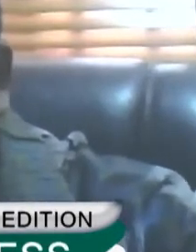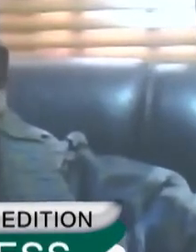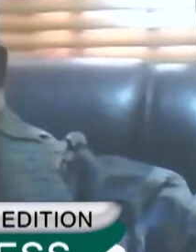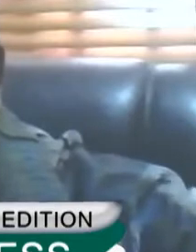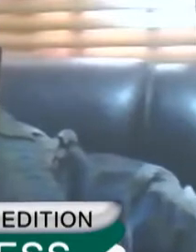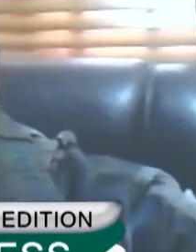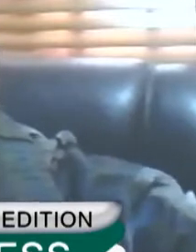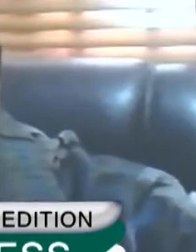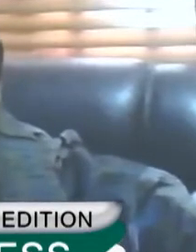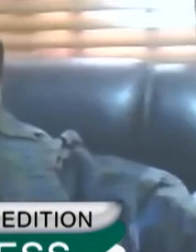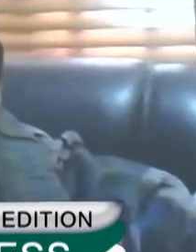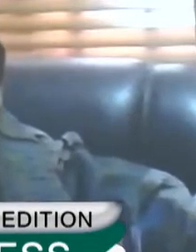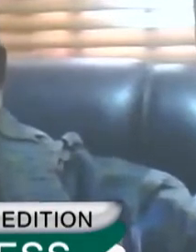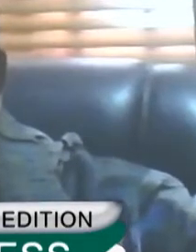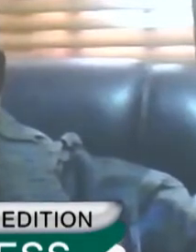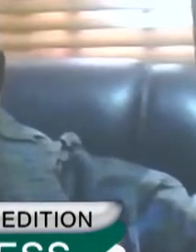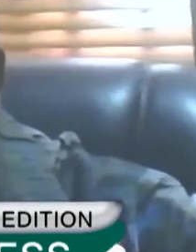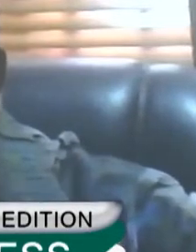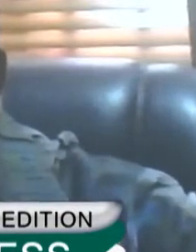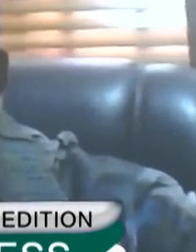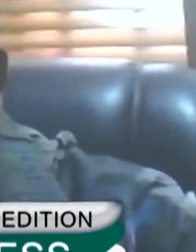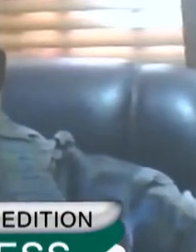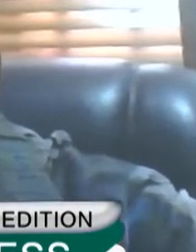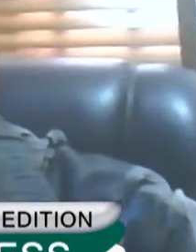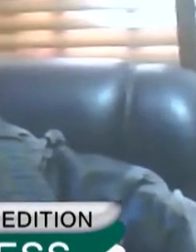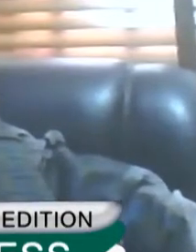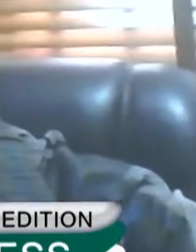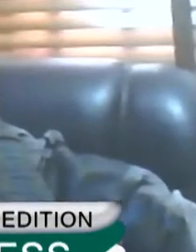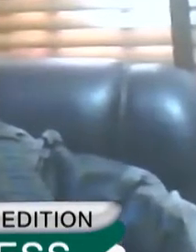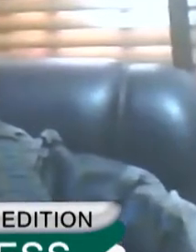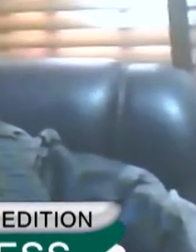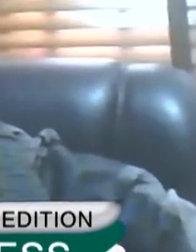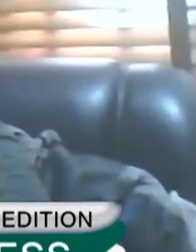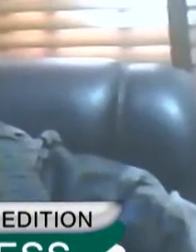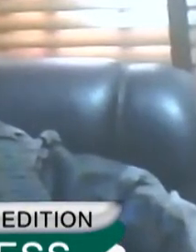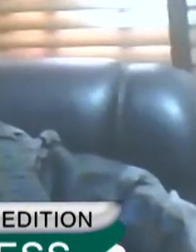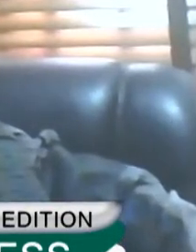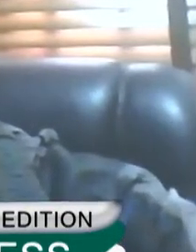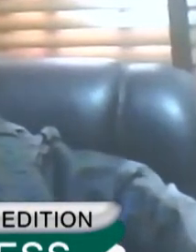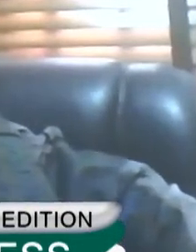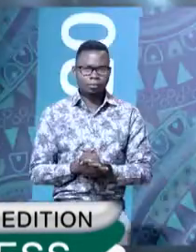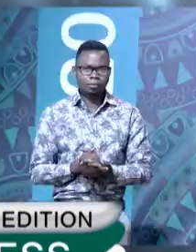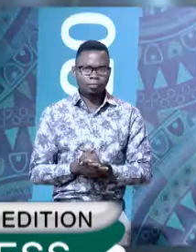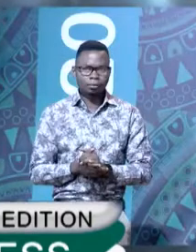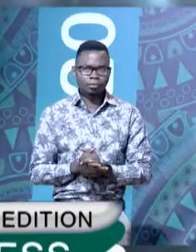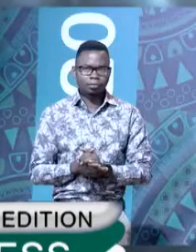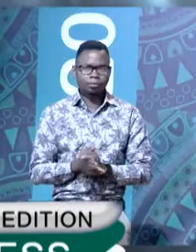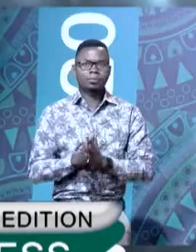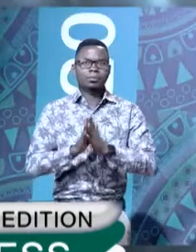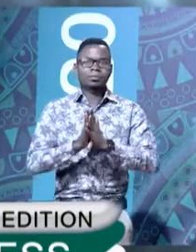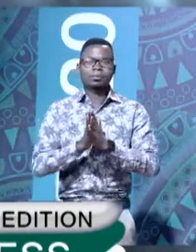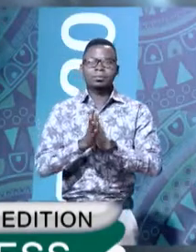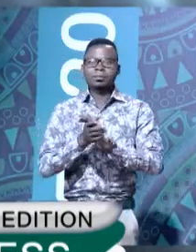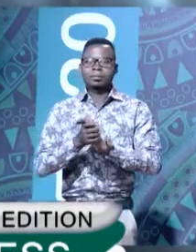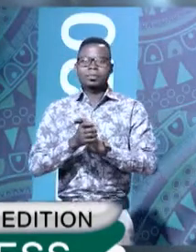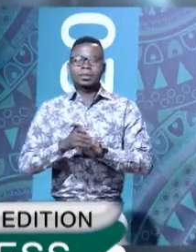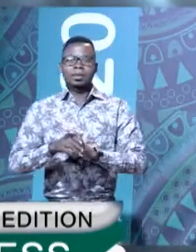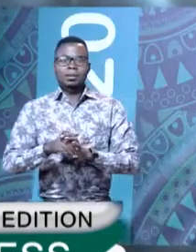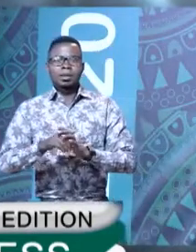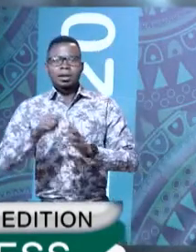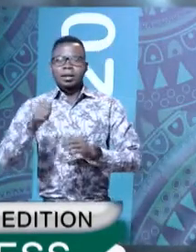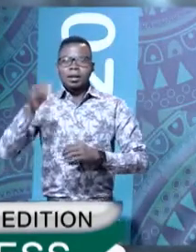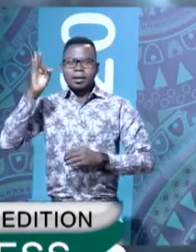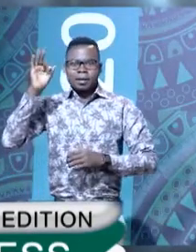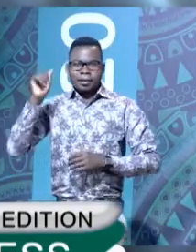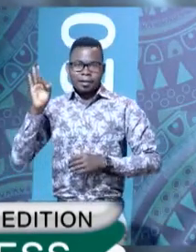this continent, many governments have to take drastic measures. And these were not only